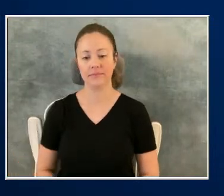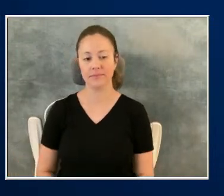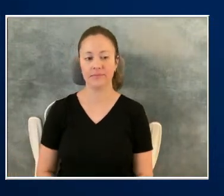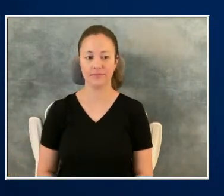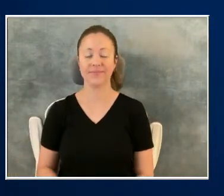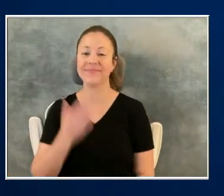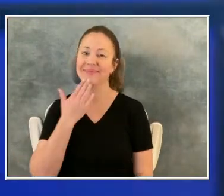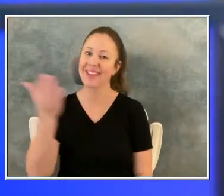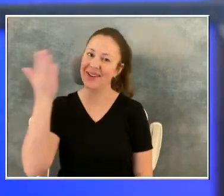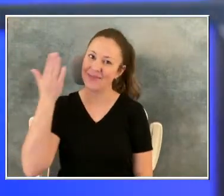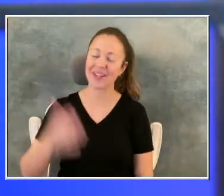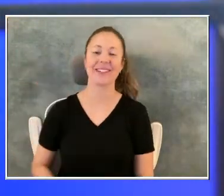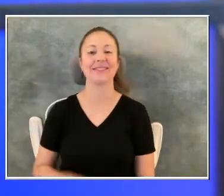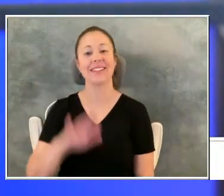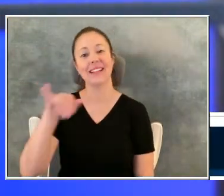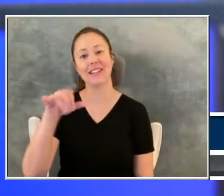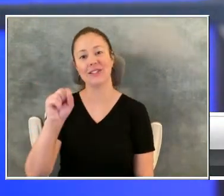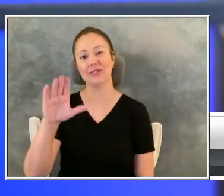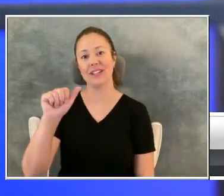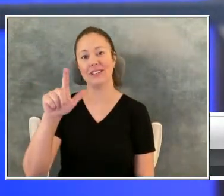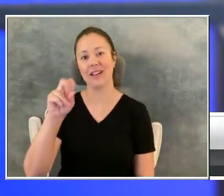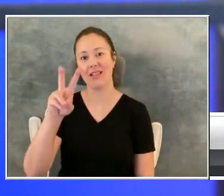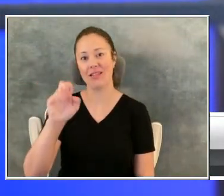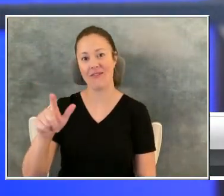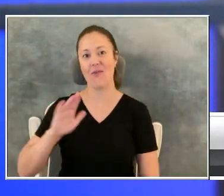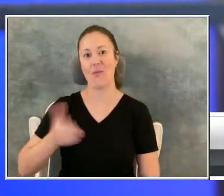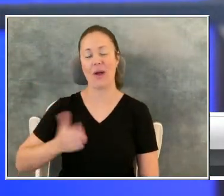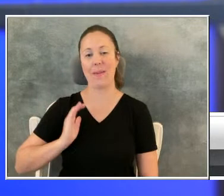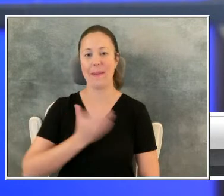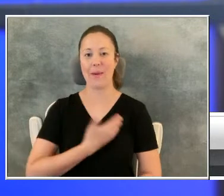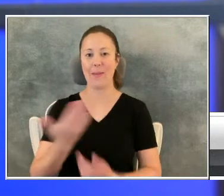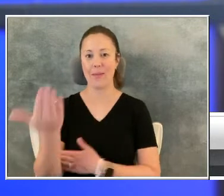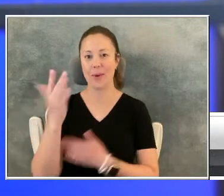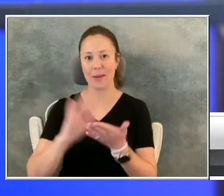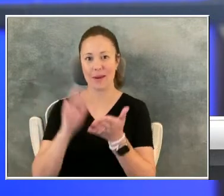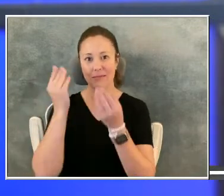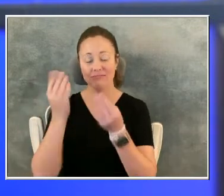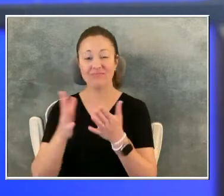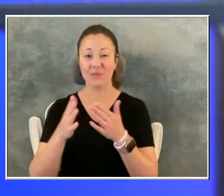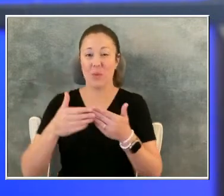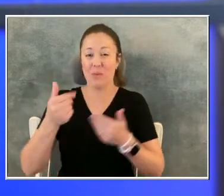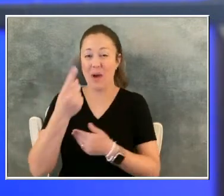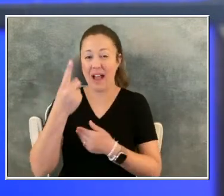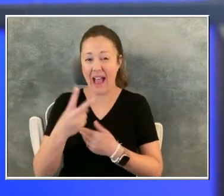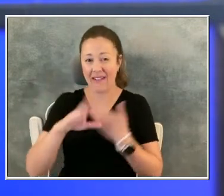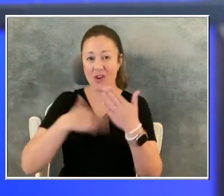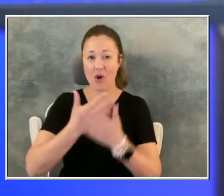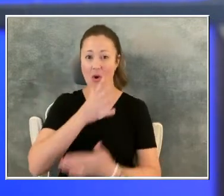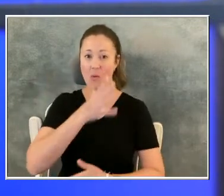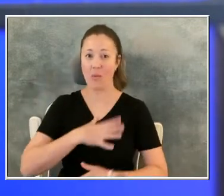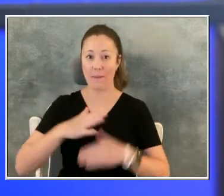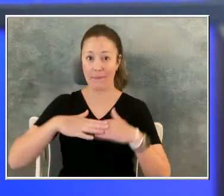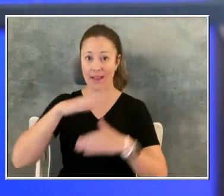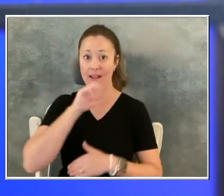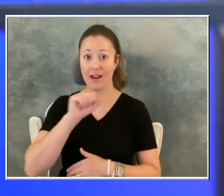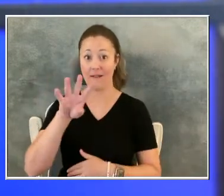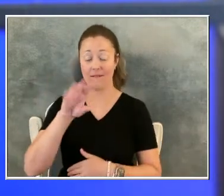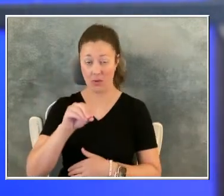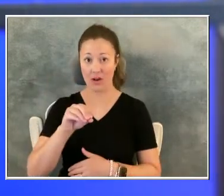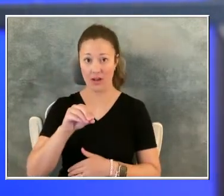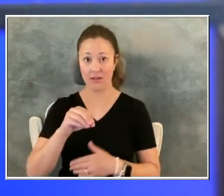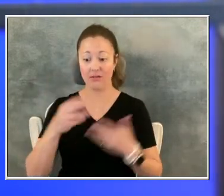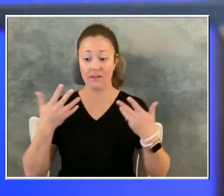Good morning. I'm Jessica Lovell. Welcome to the Morning Medical Update. Nearly half of all women over 40 who get a mammogram have